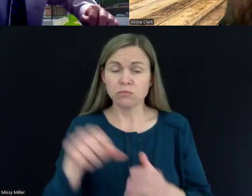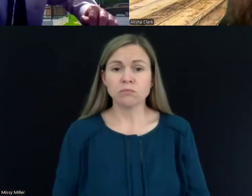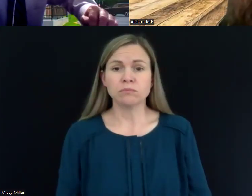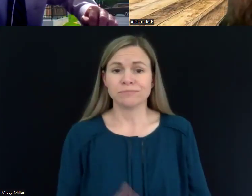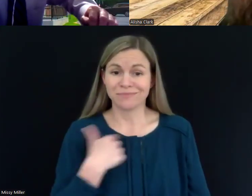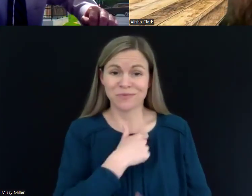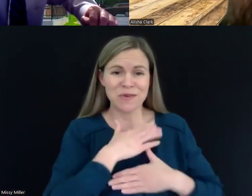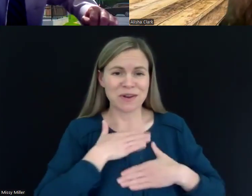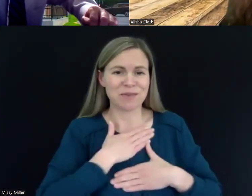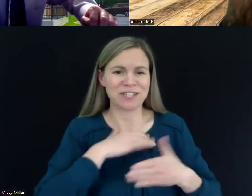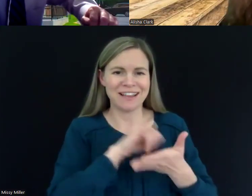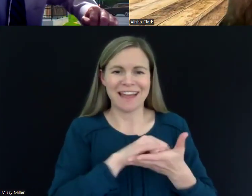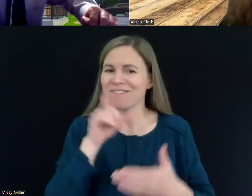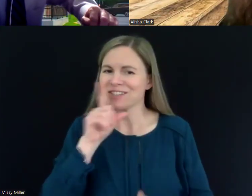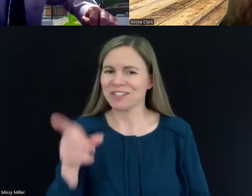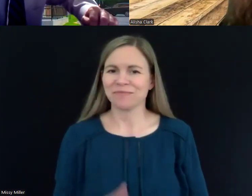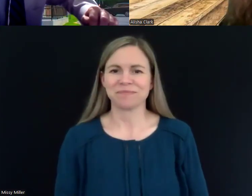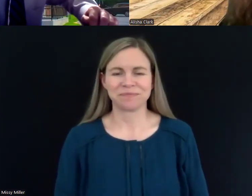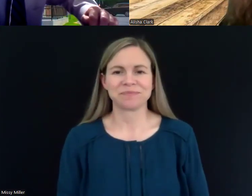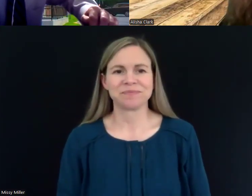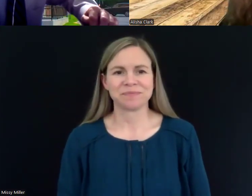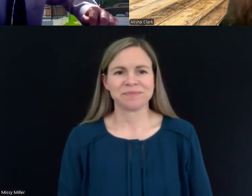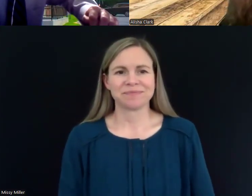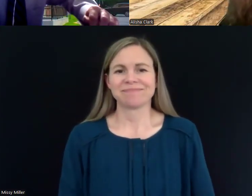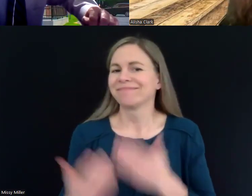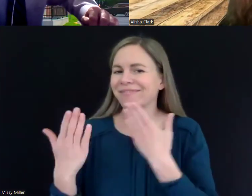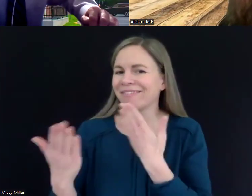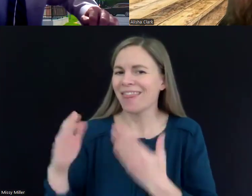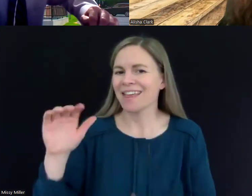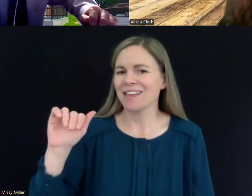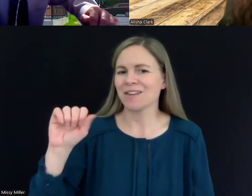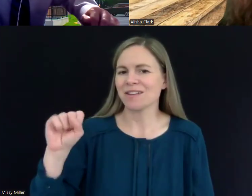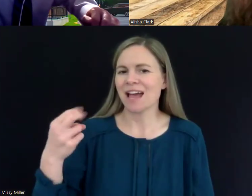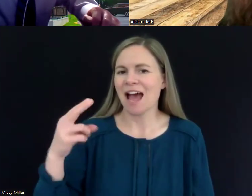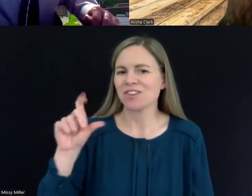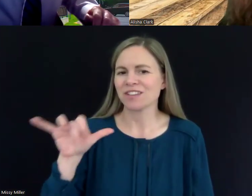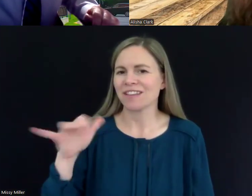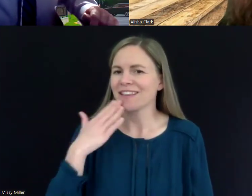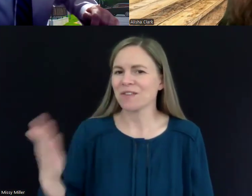appreciate it. Absolutely. Yeah. Thank you, Ashley. Appreciate that.